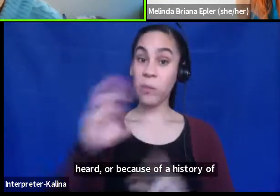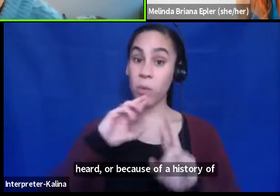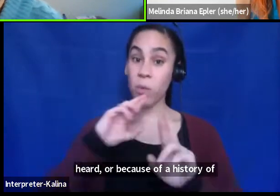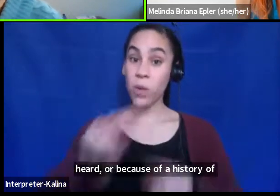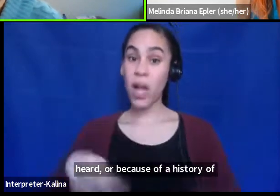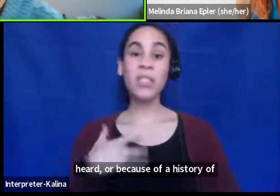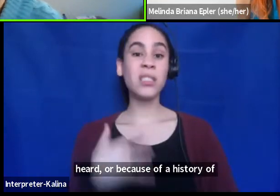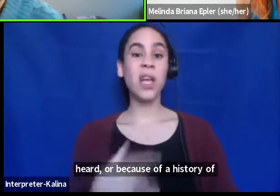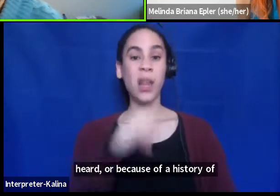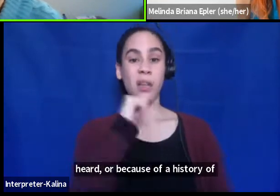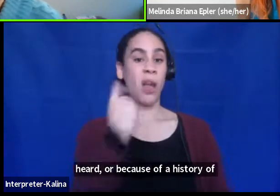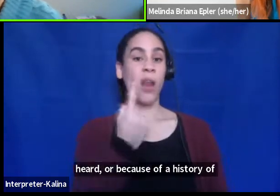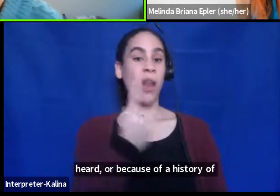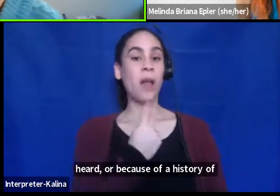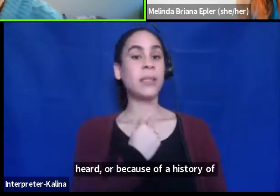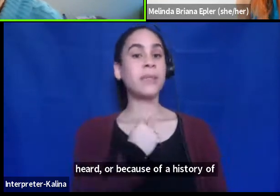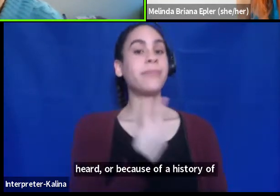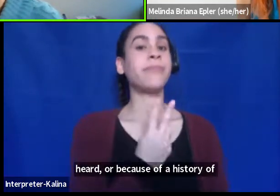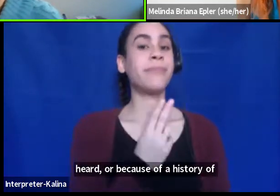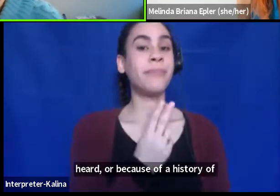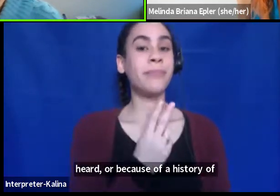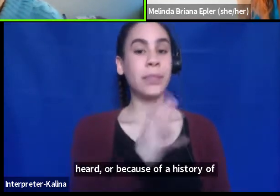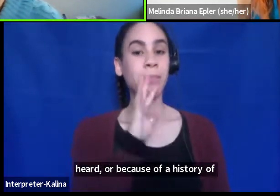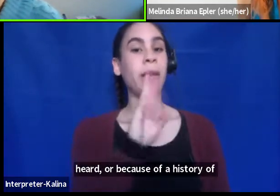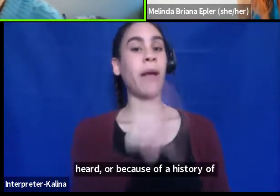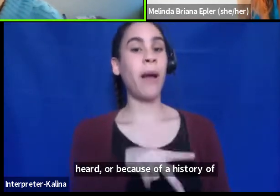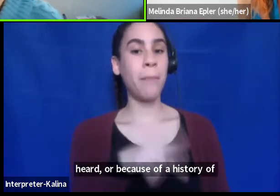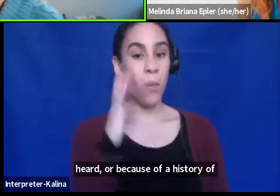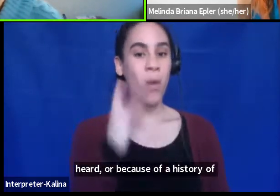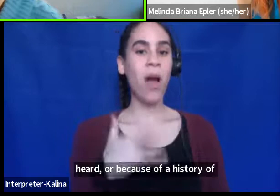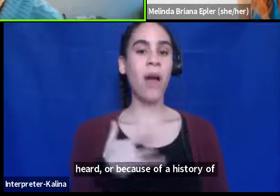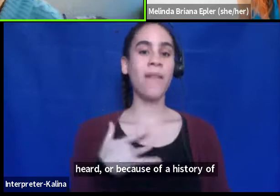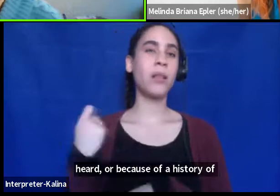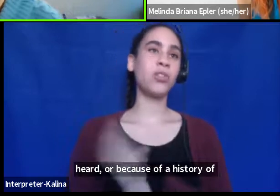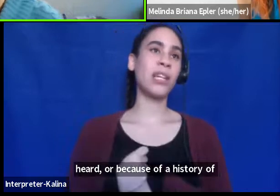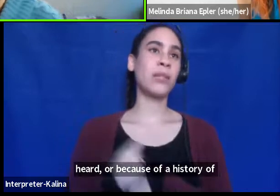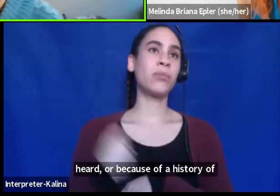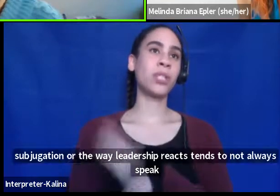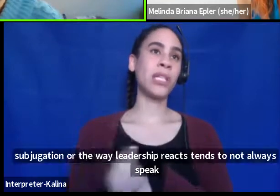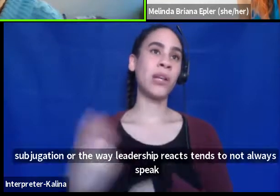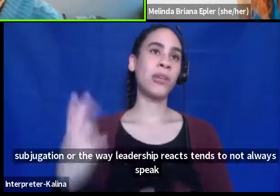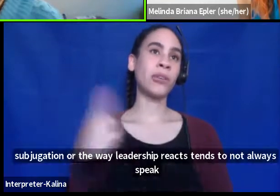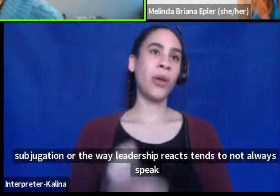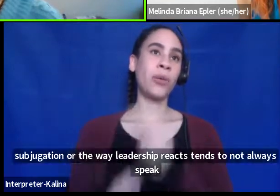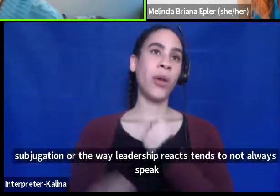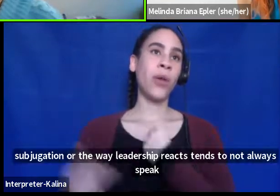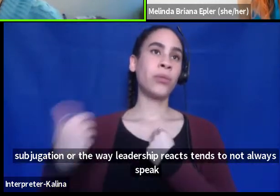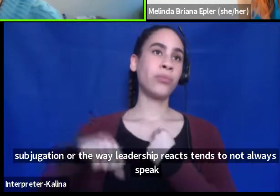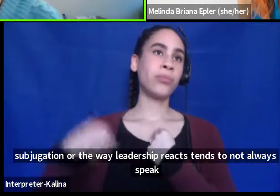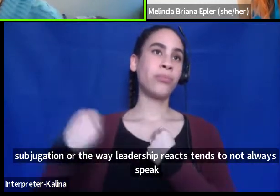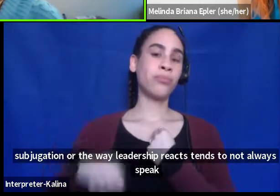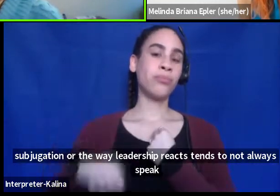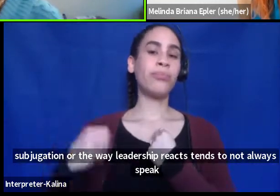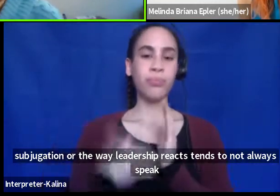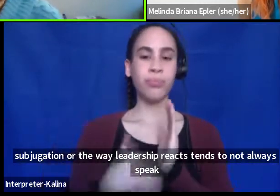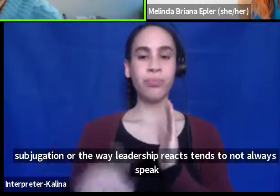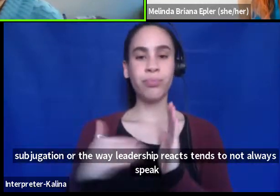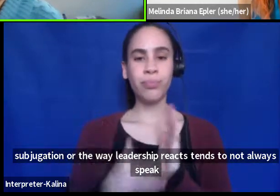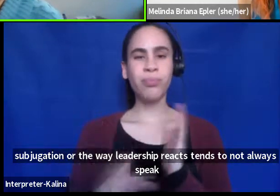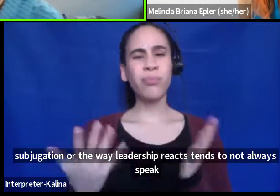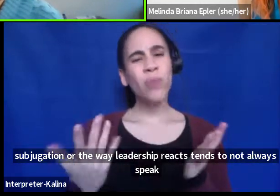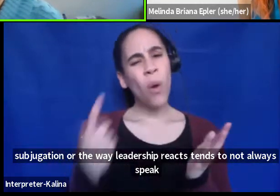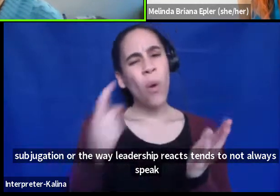not always speak up, right? Because of being shut down again and again and again. So I think notice if you're at